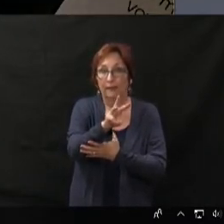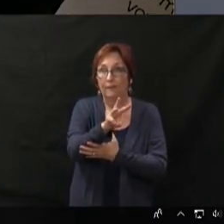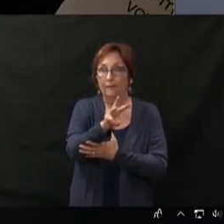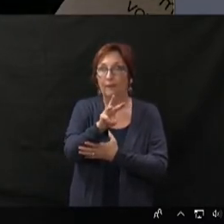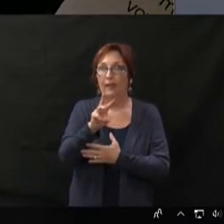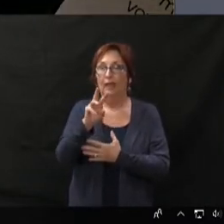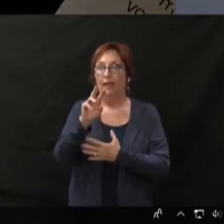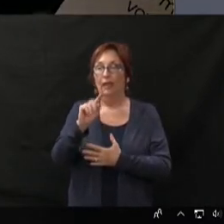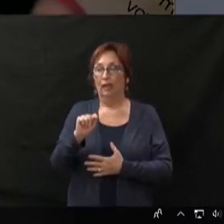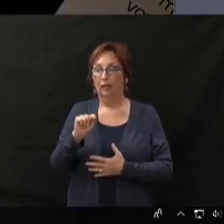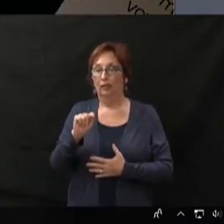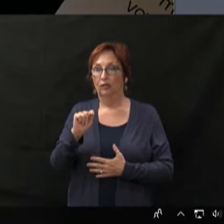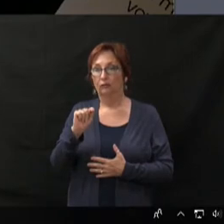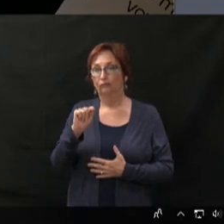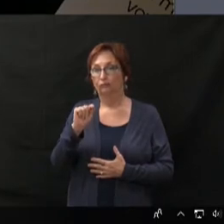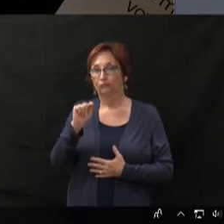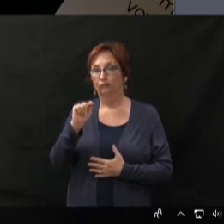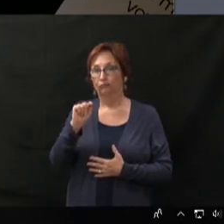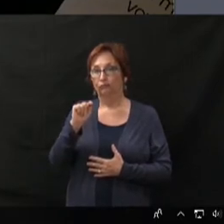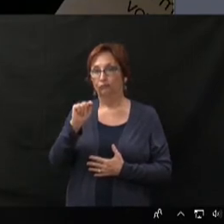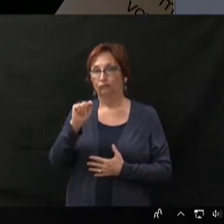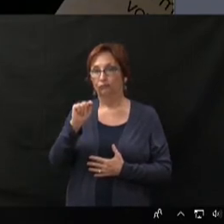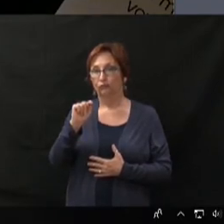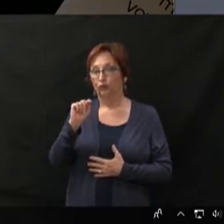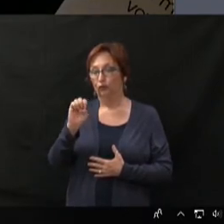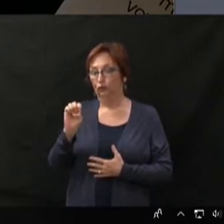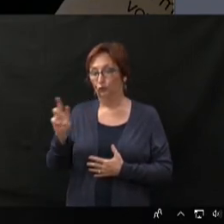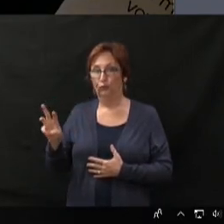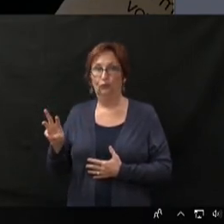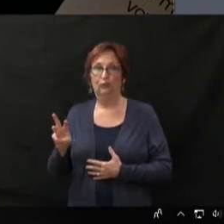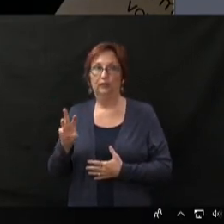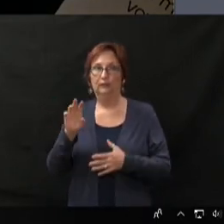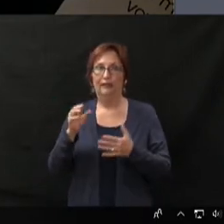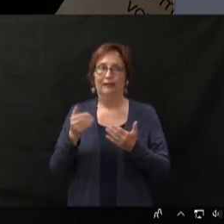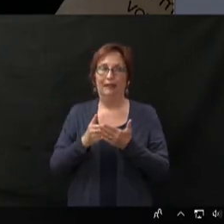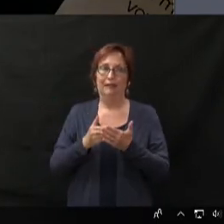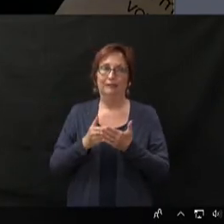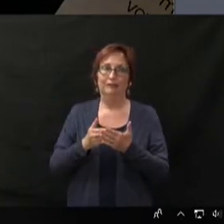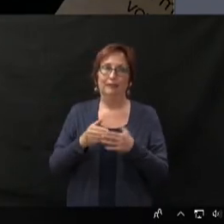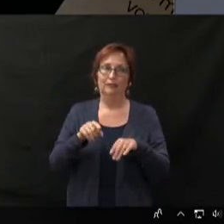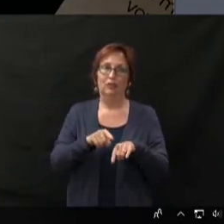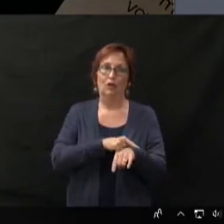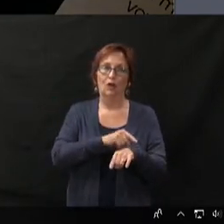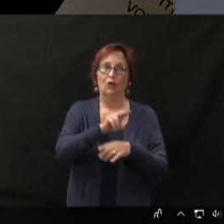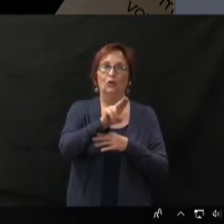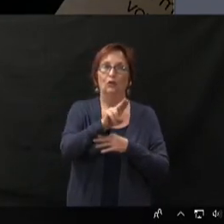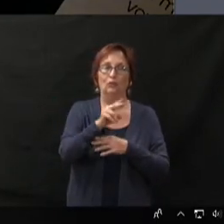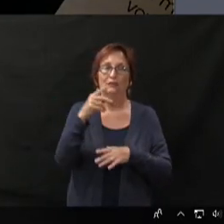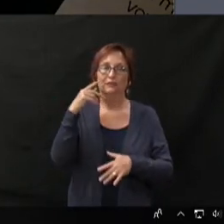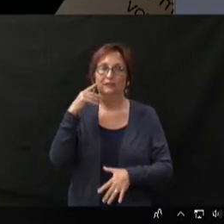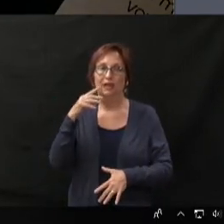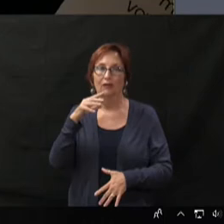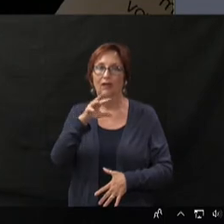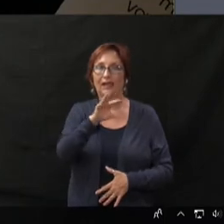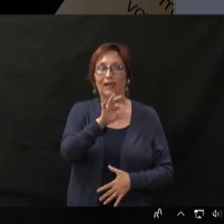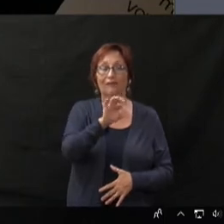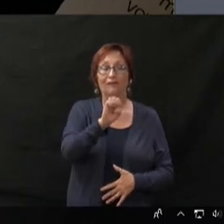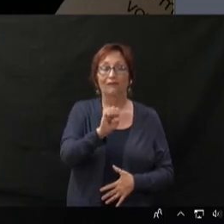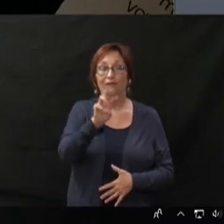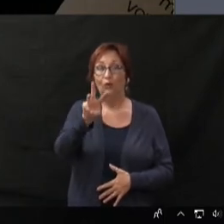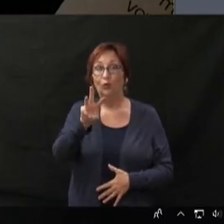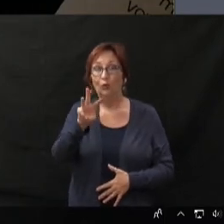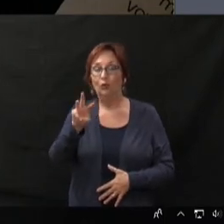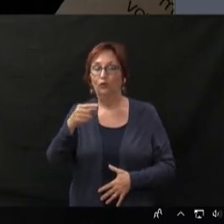and new. And again, it's the long U sounds, U and U, as in few and